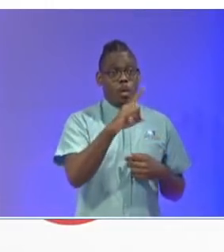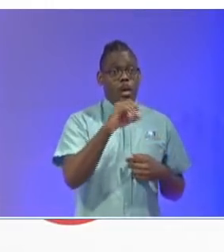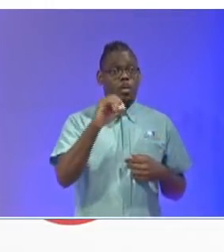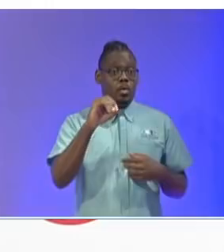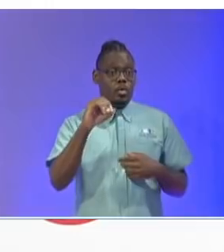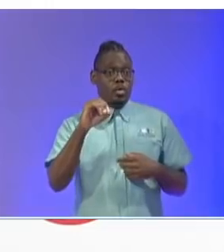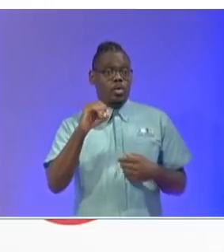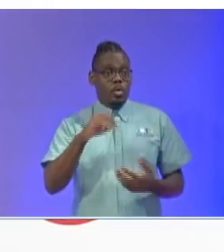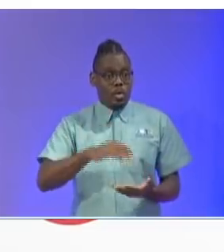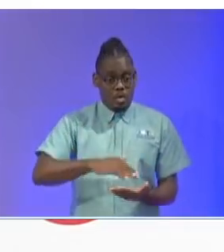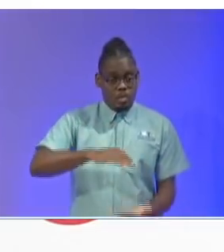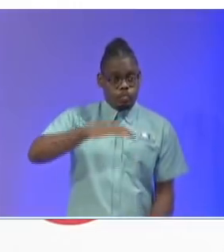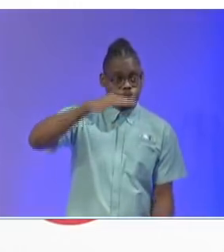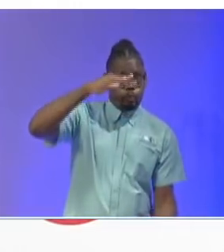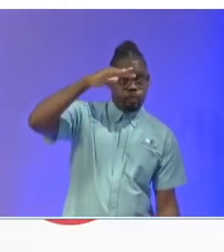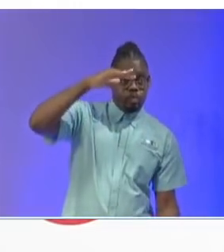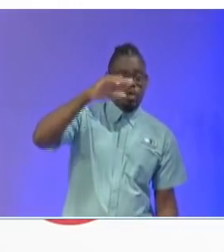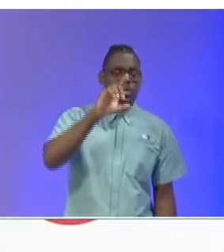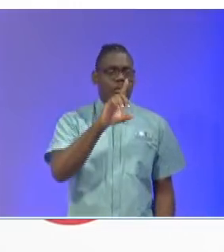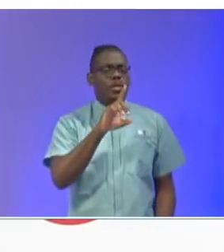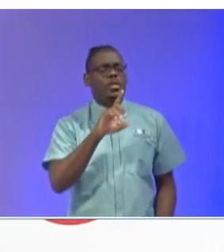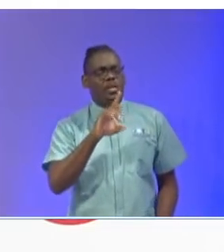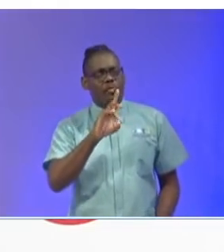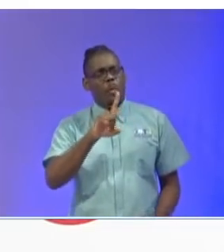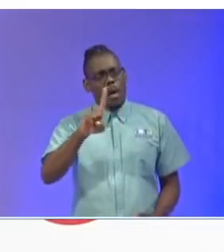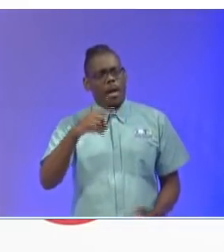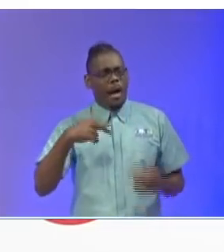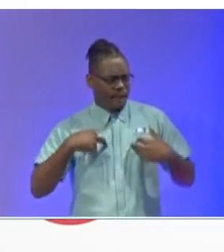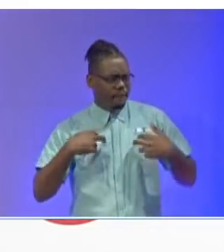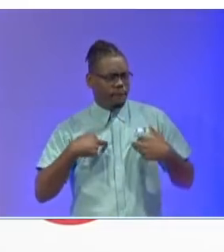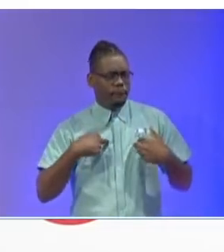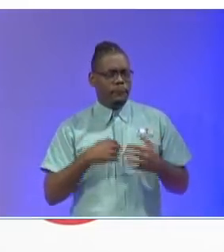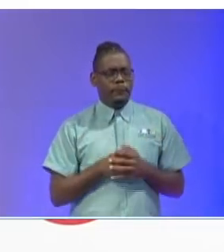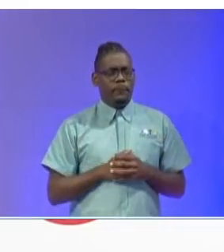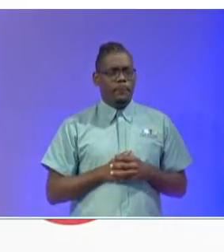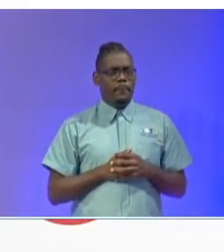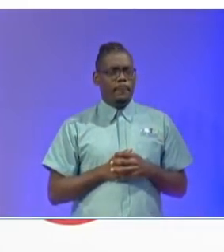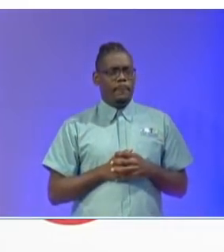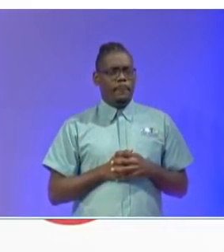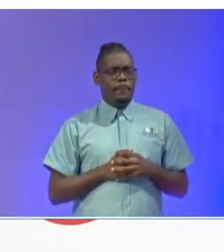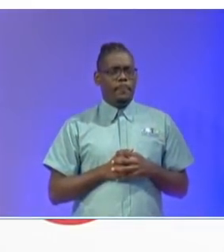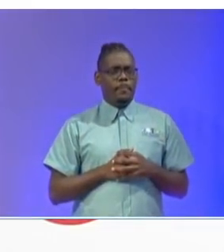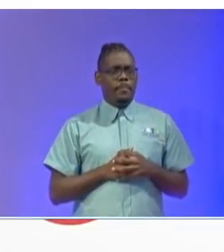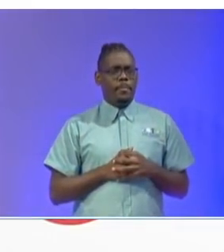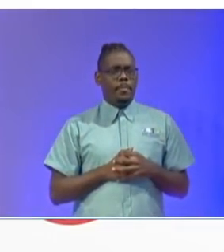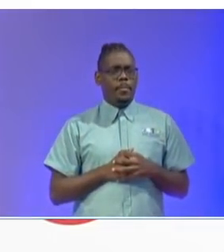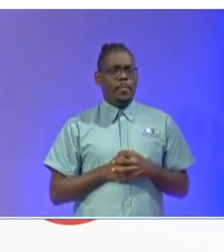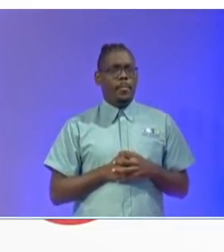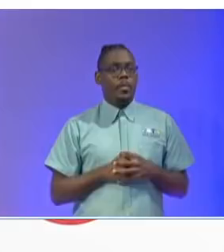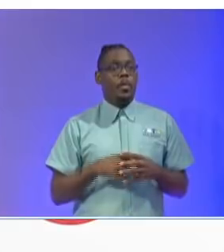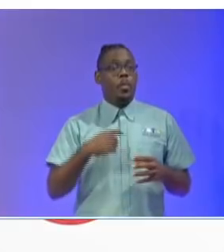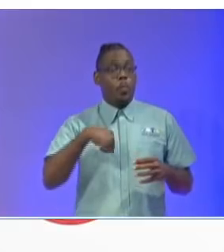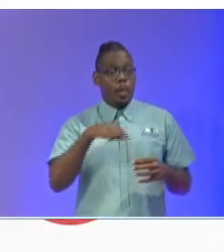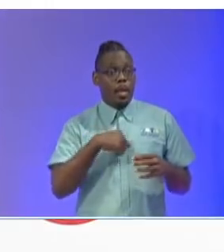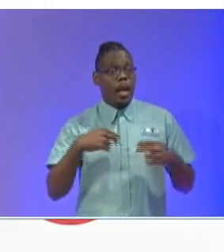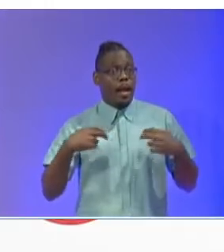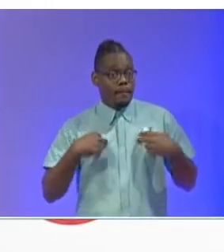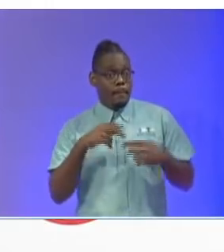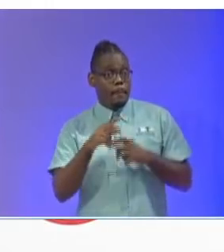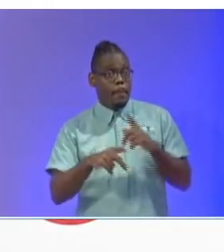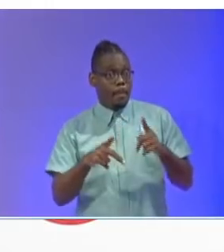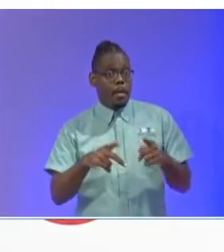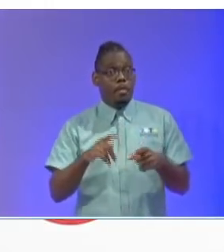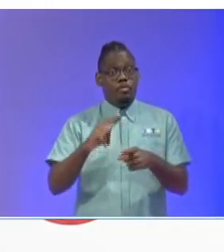we have persons inside who regularly check patients' oxygen levels, who are trained as EMTs, check oxygen